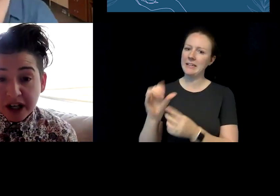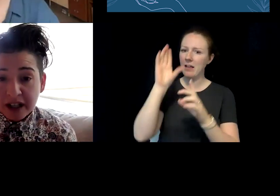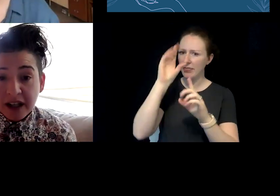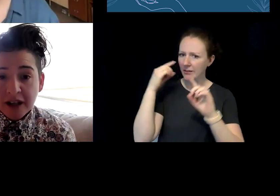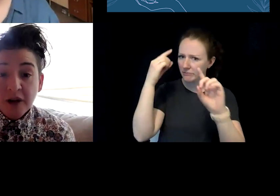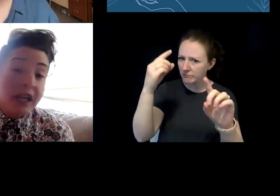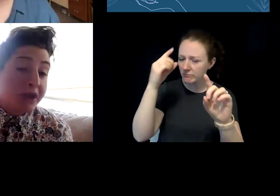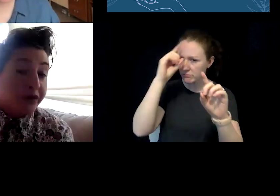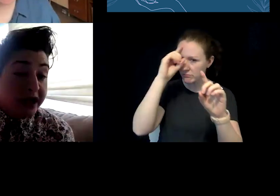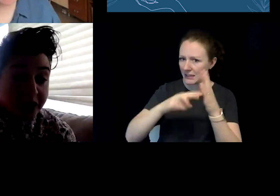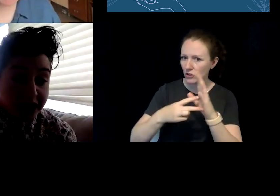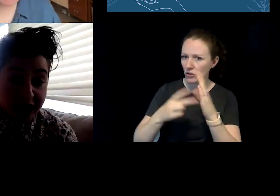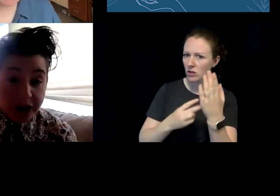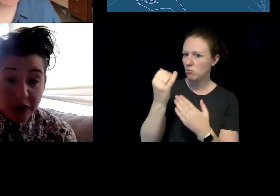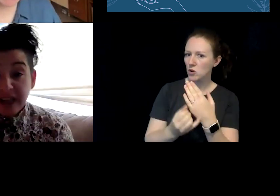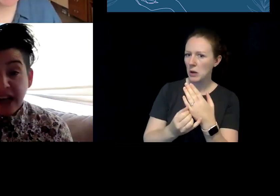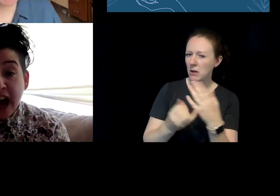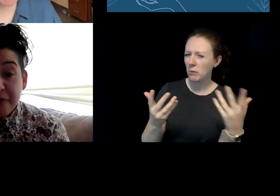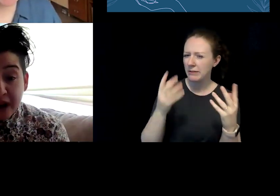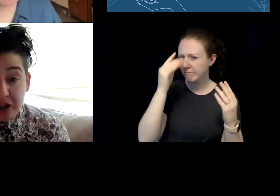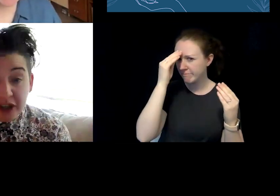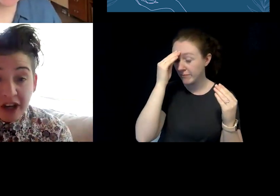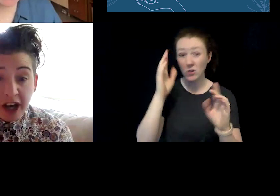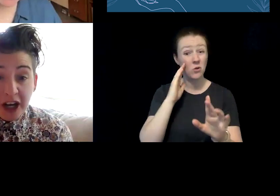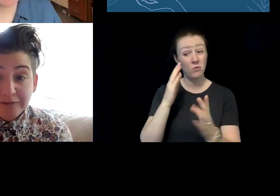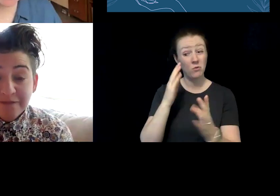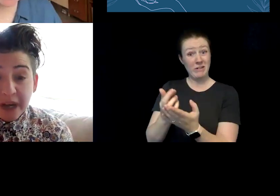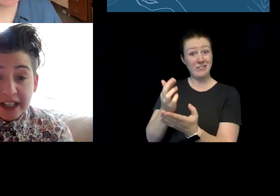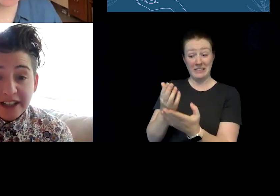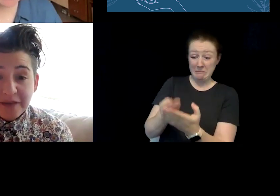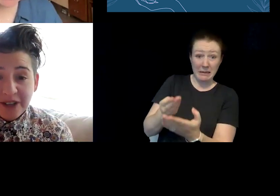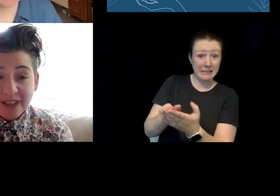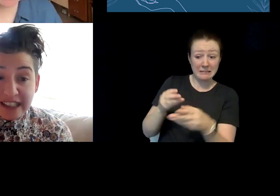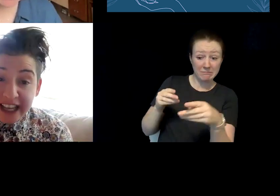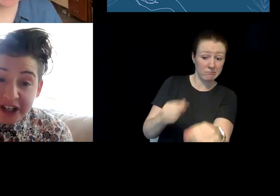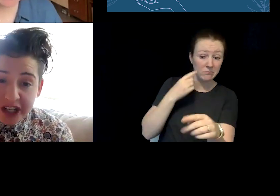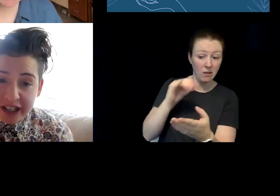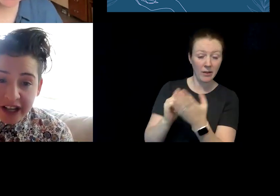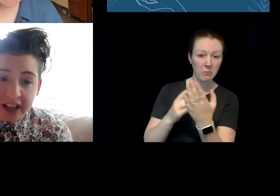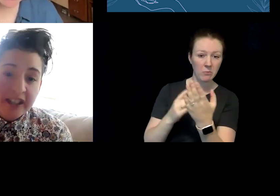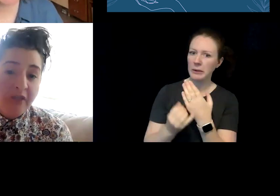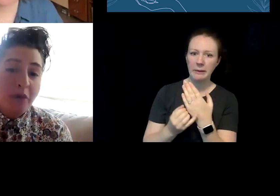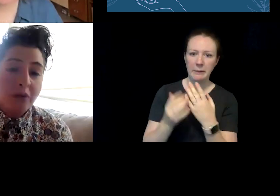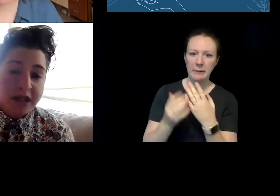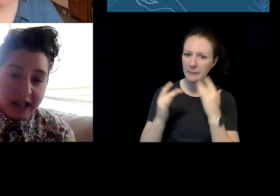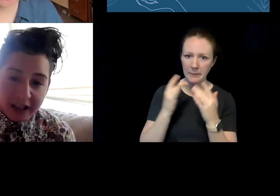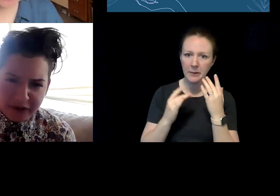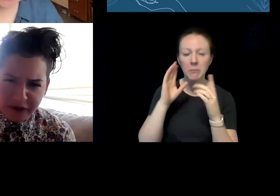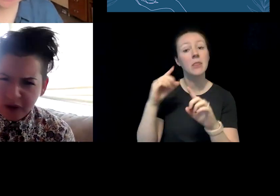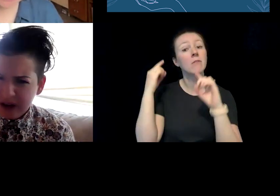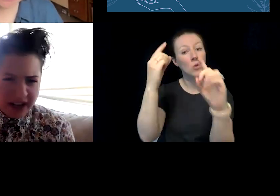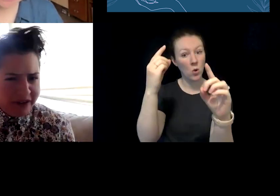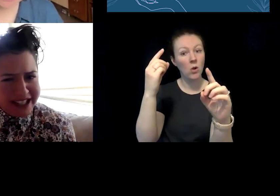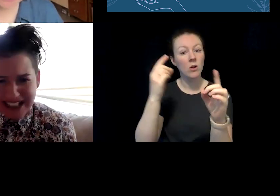the project, you know, in terms of resources, actually, we didn't have much, but in terms of intention, I think everyone was in